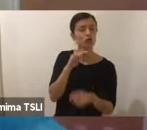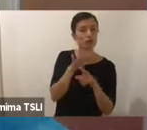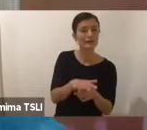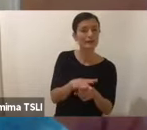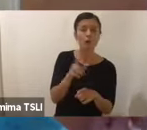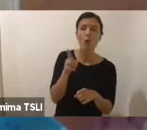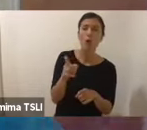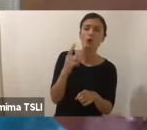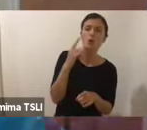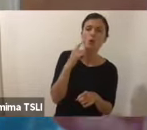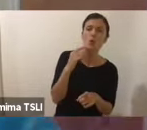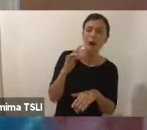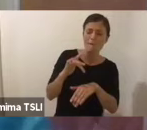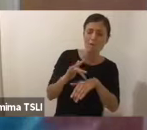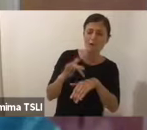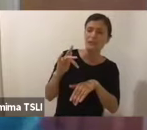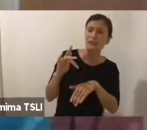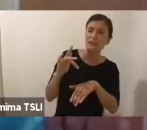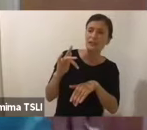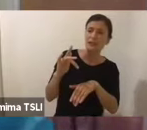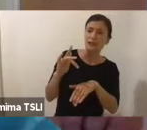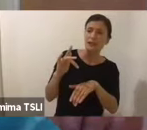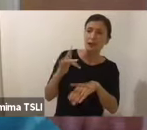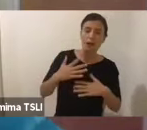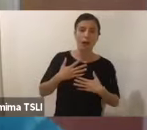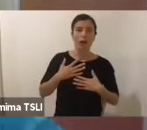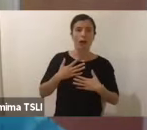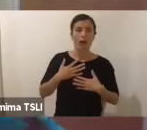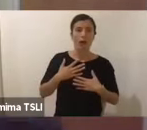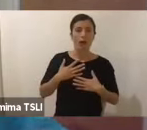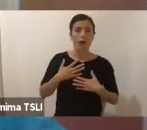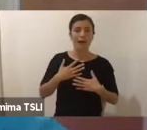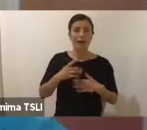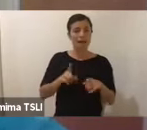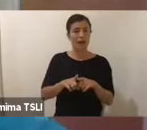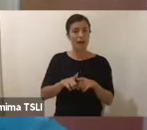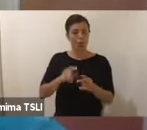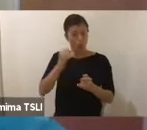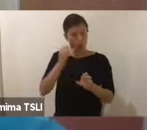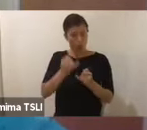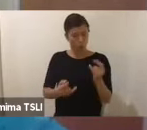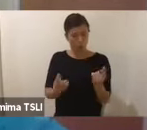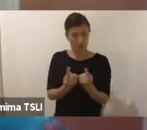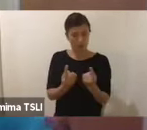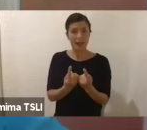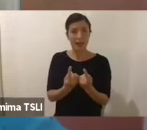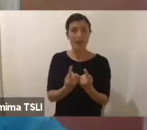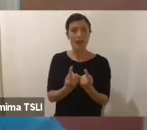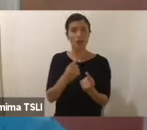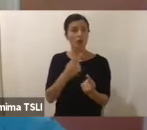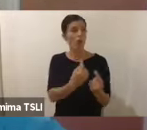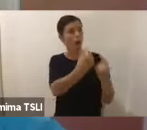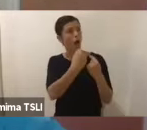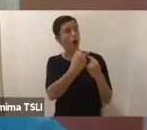almost as if it's the worst thing we could ever be accused of so again what happens when we